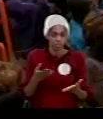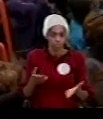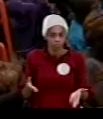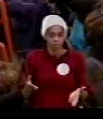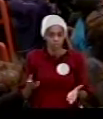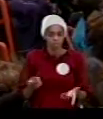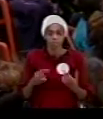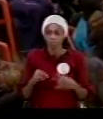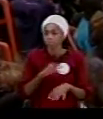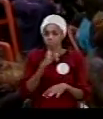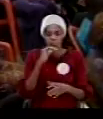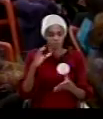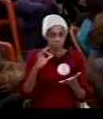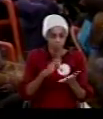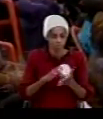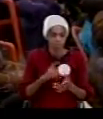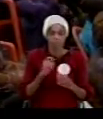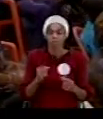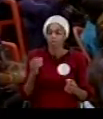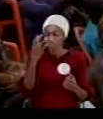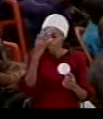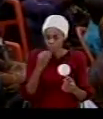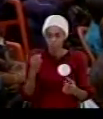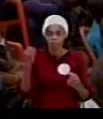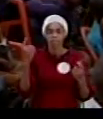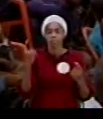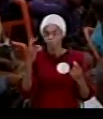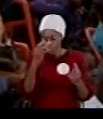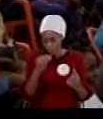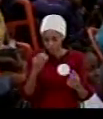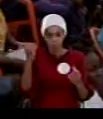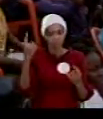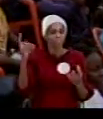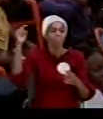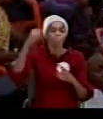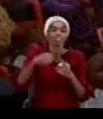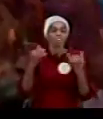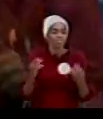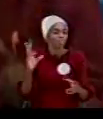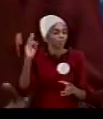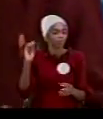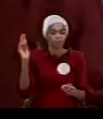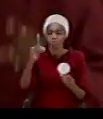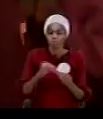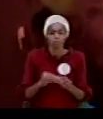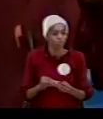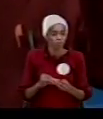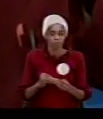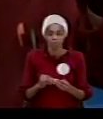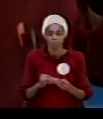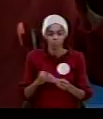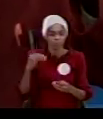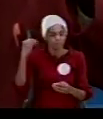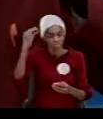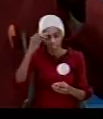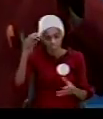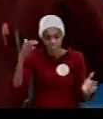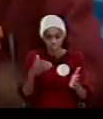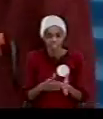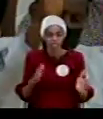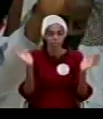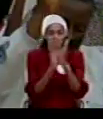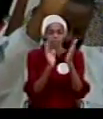we are sleeping and waking until today. Favor has not had any shock, any seizure anymore. Praise